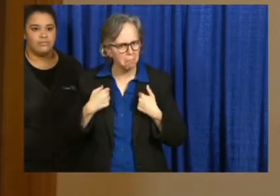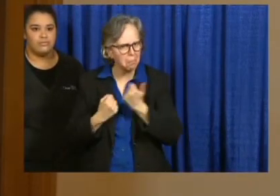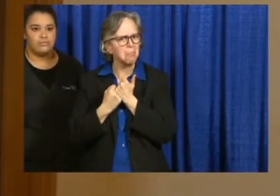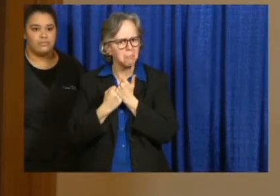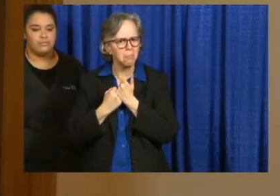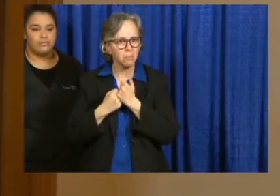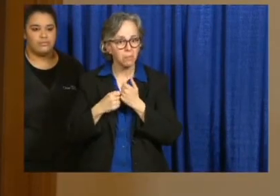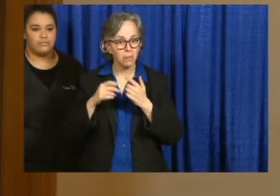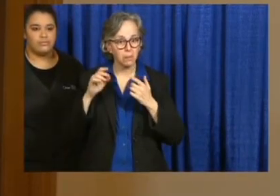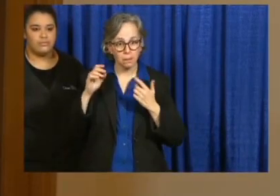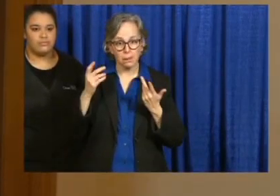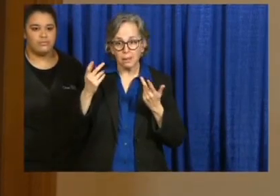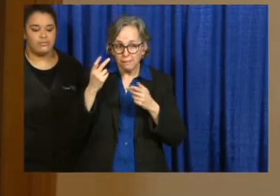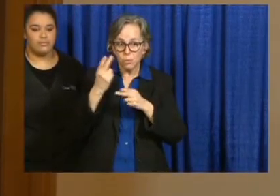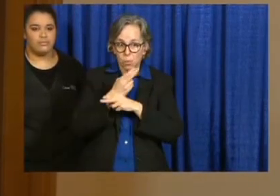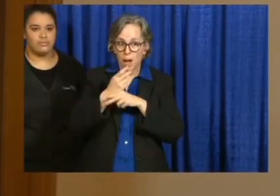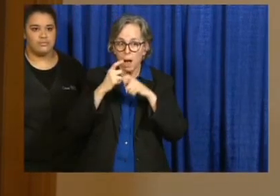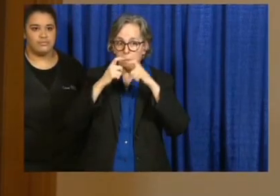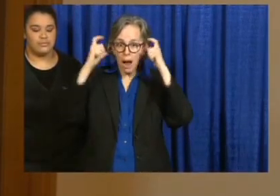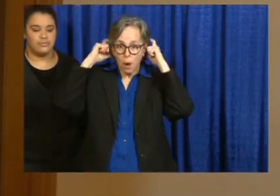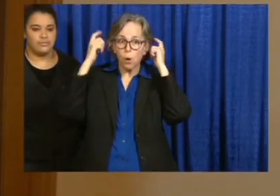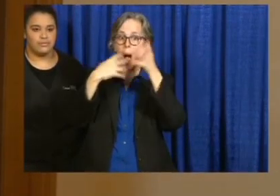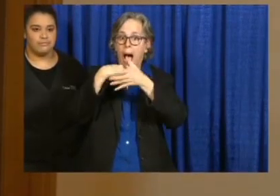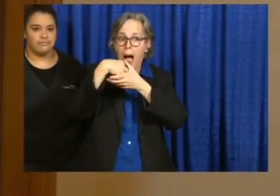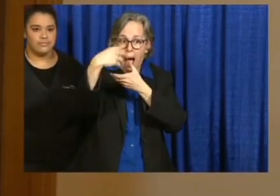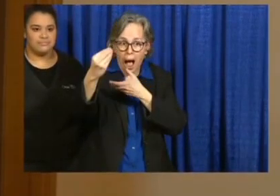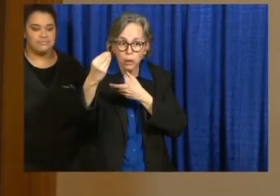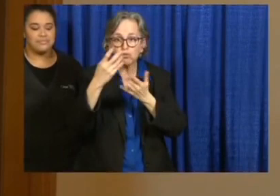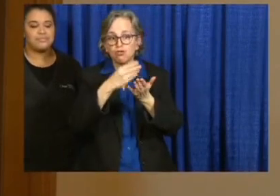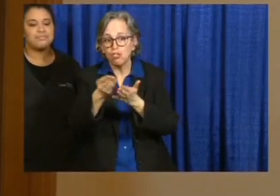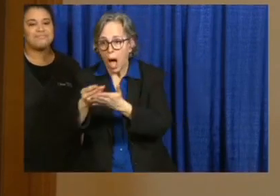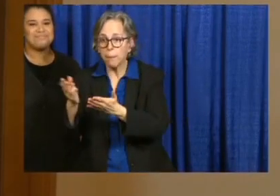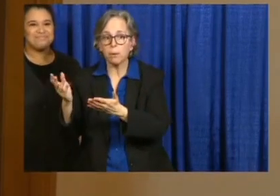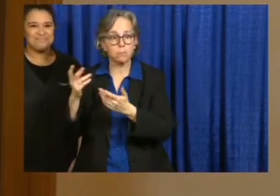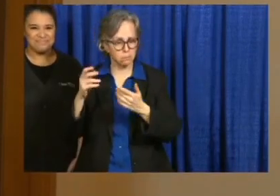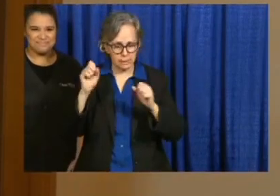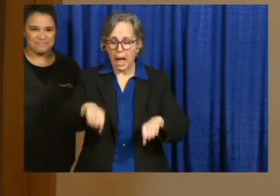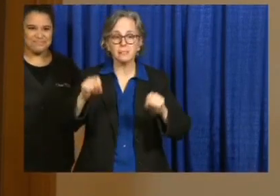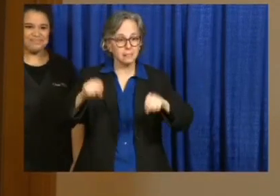And we can use that when we're out and about on errands. Thank you. Thank you.